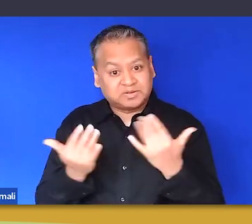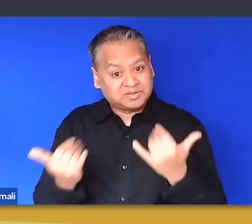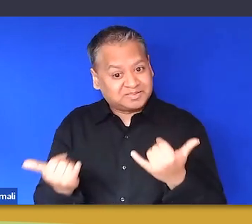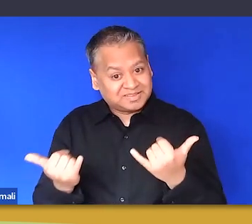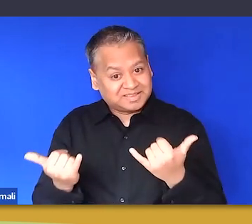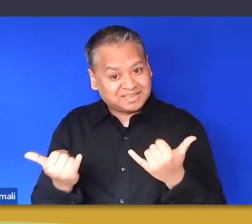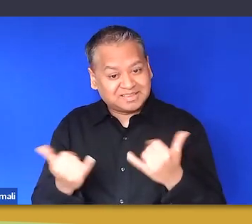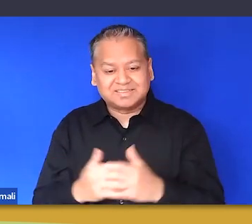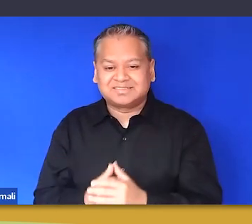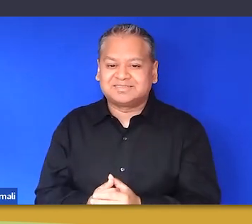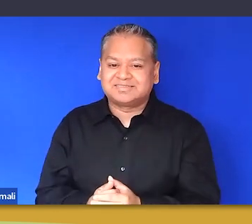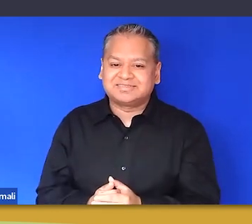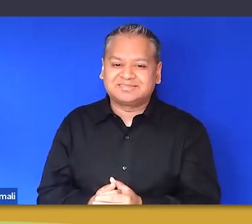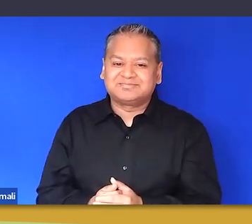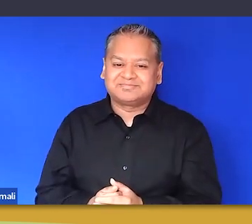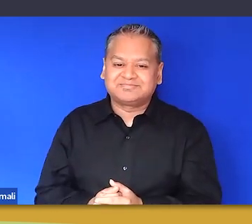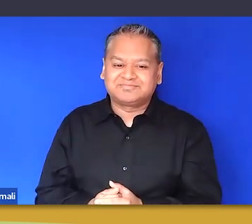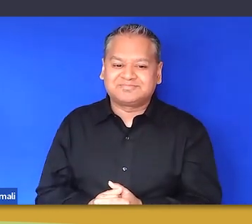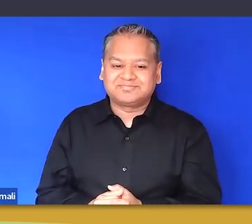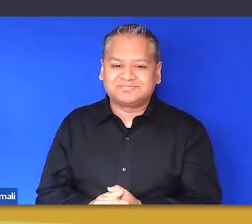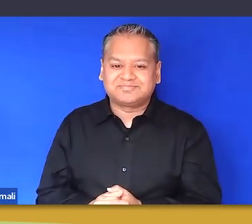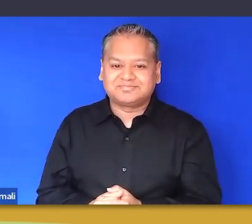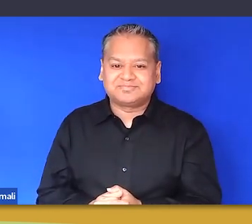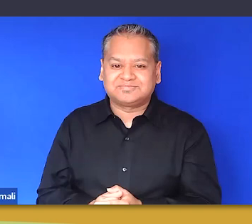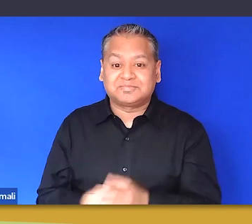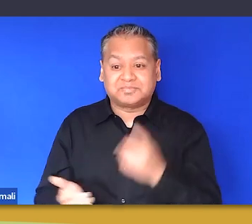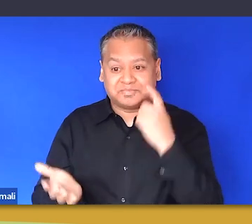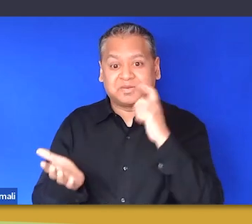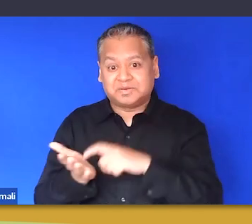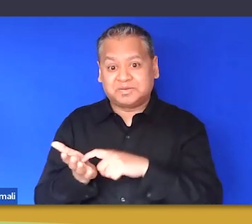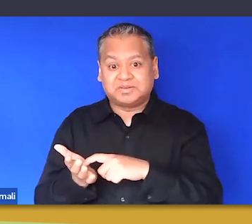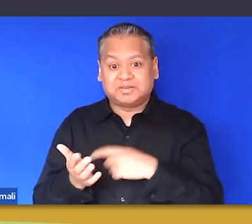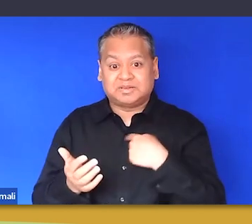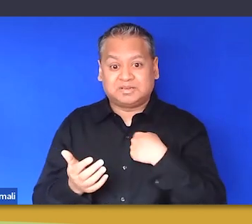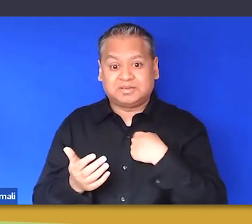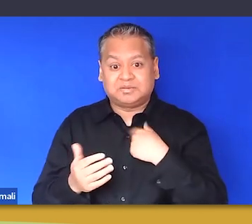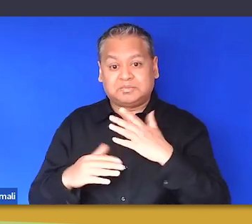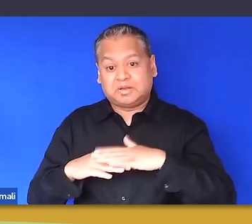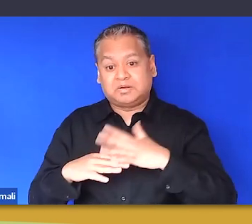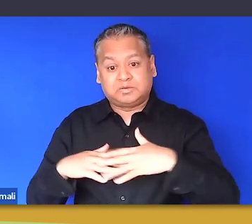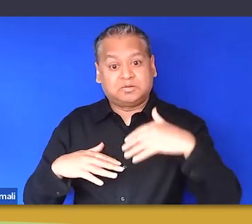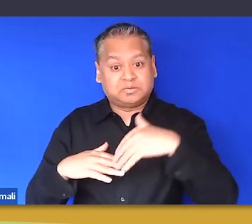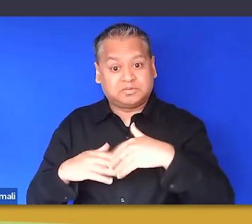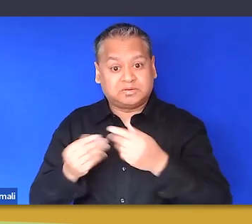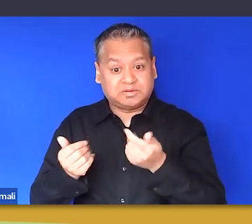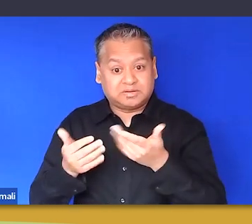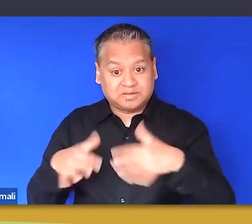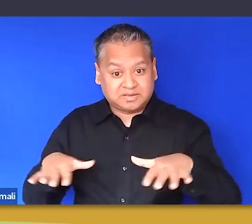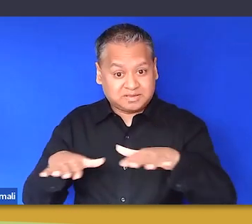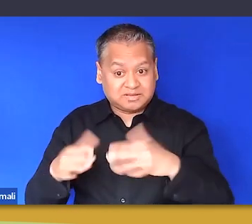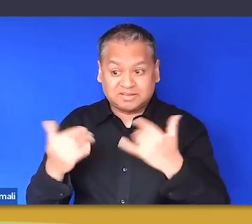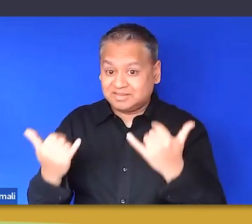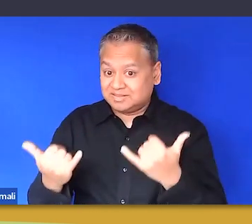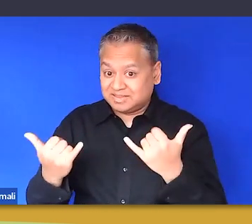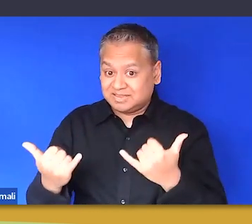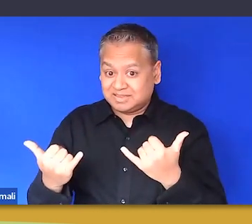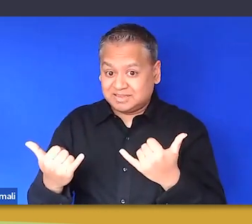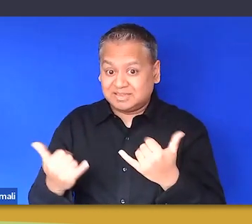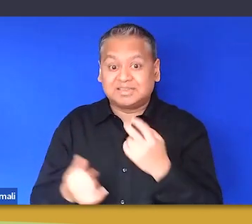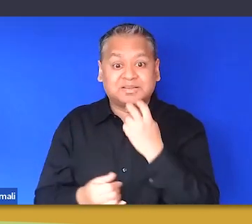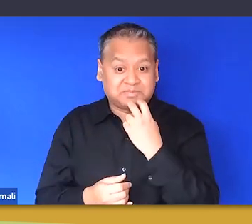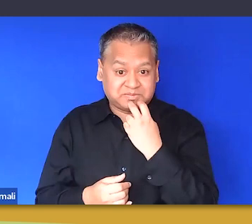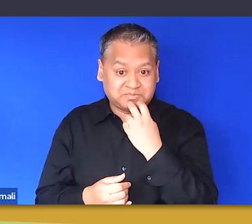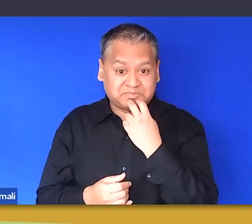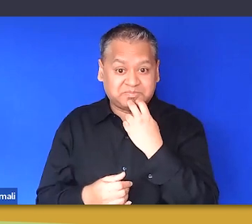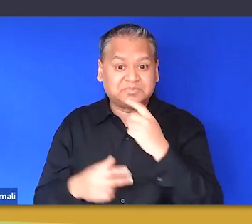like to acknowledge the lands of where I sit and speak from today, of the